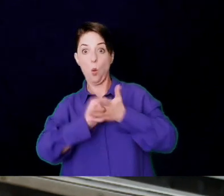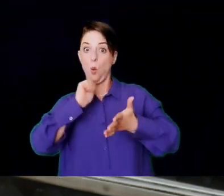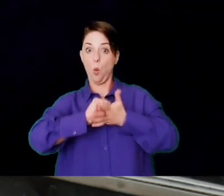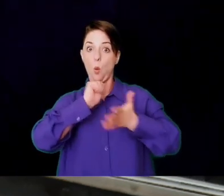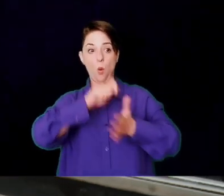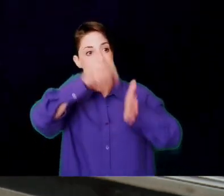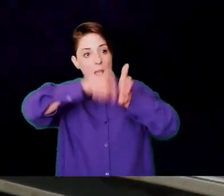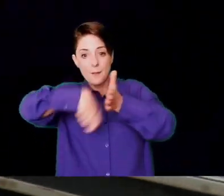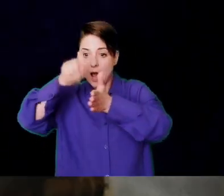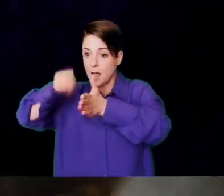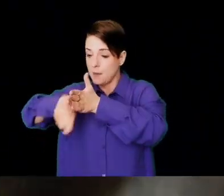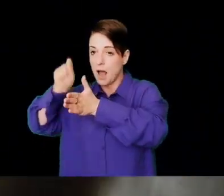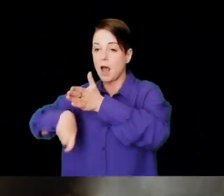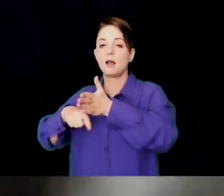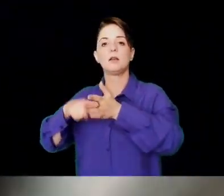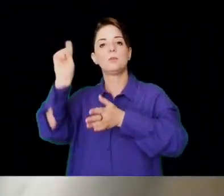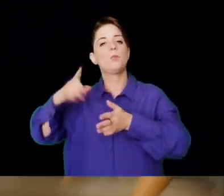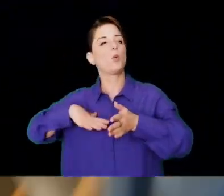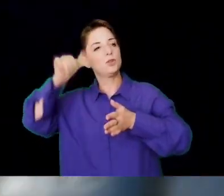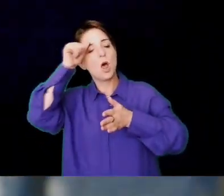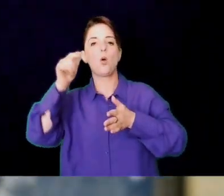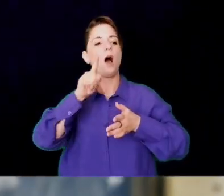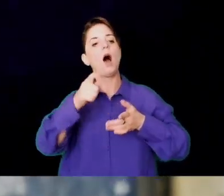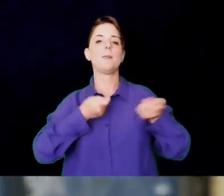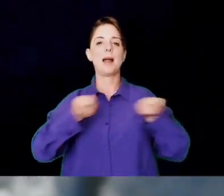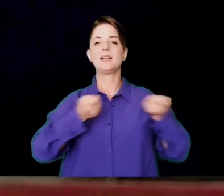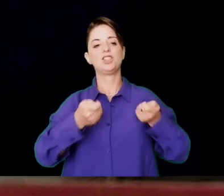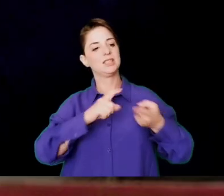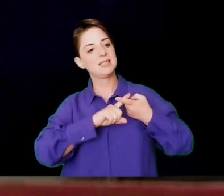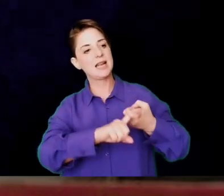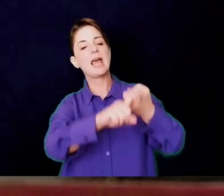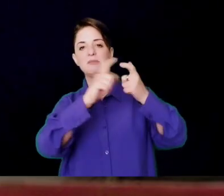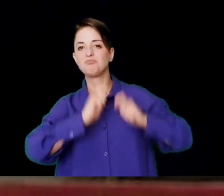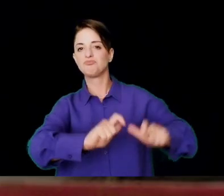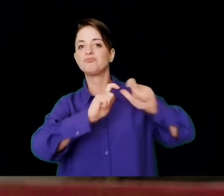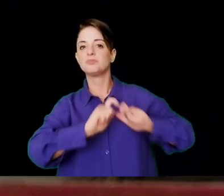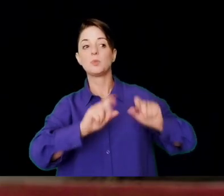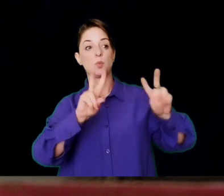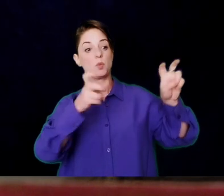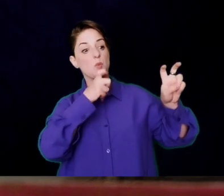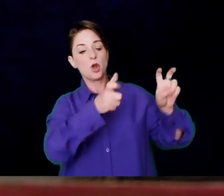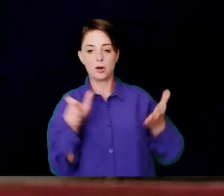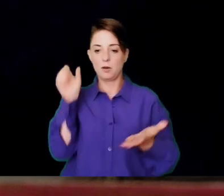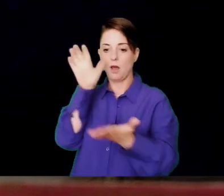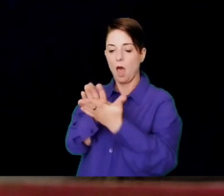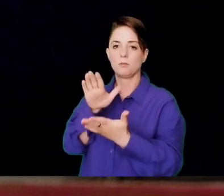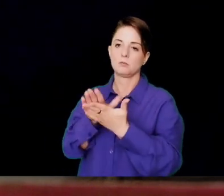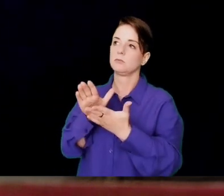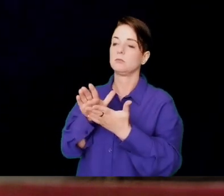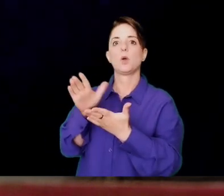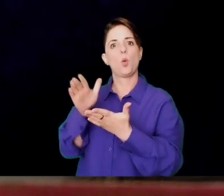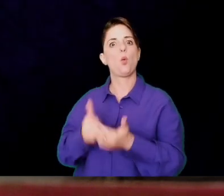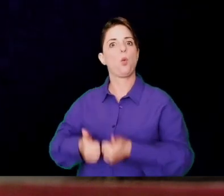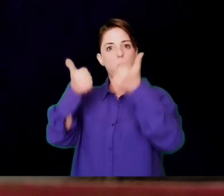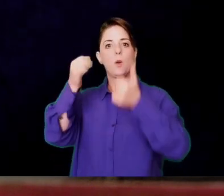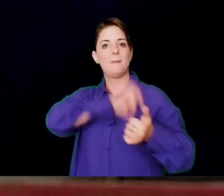know where their fish has come from, is managed, it's sustainable. The term sustainability carries throughout